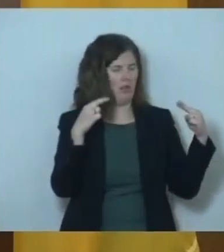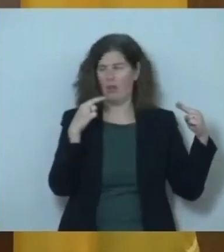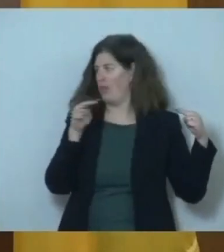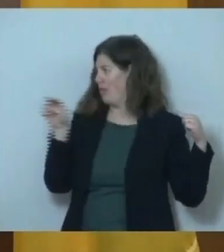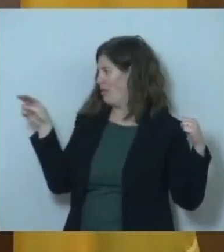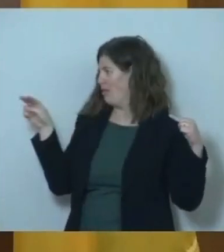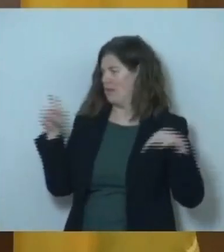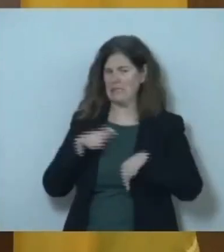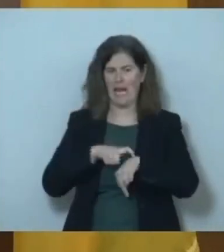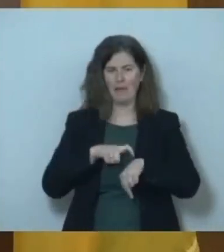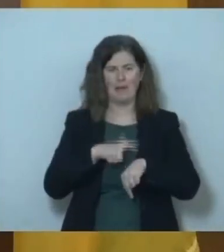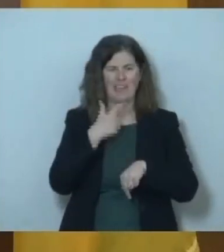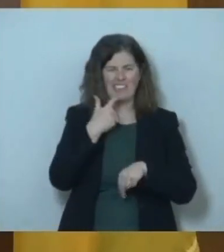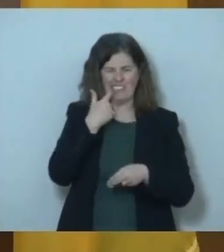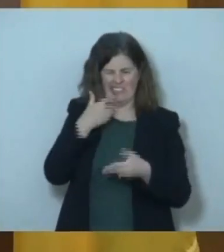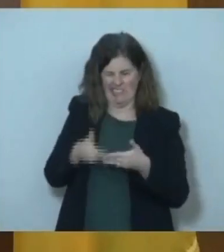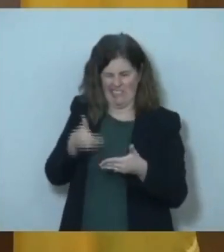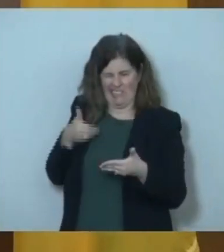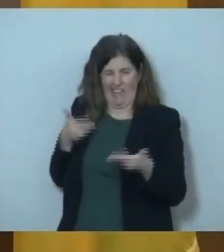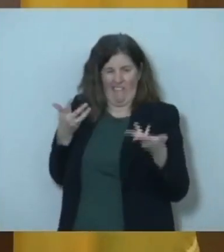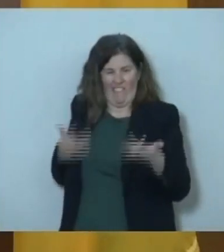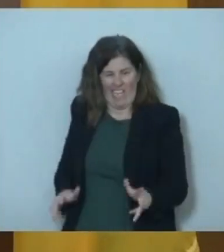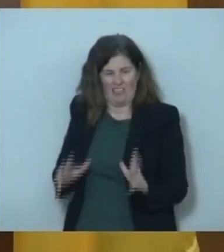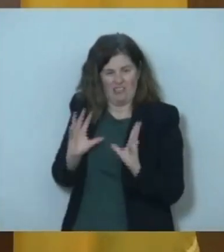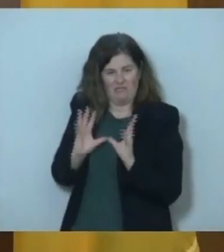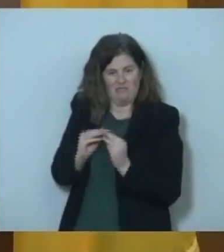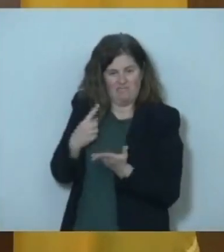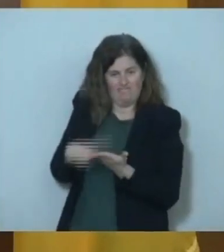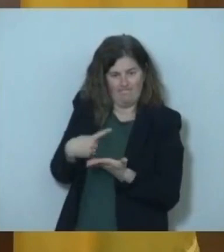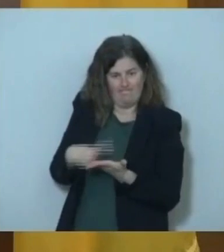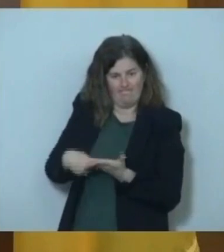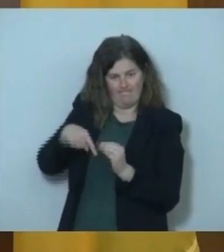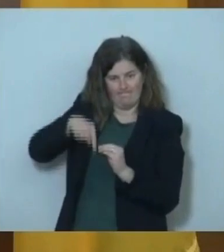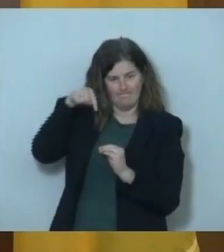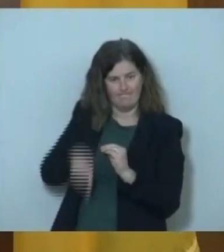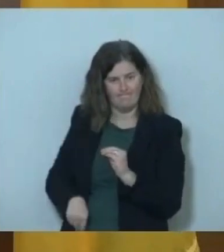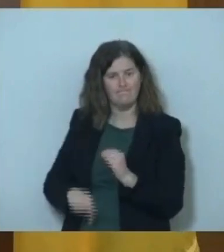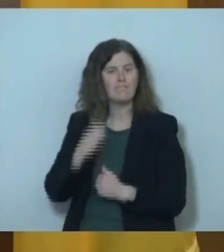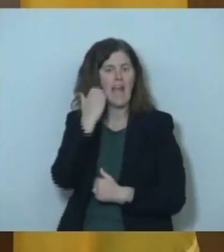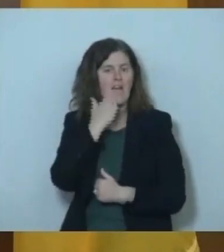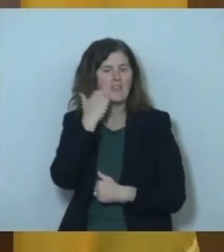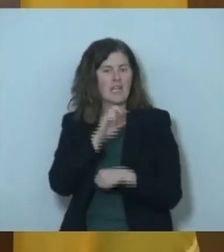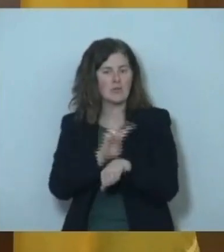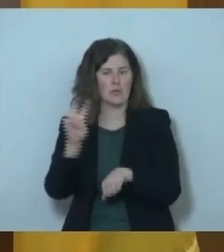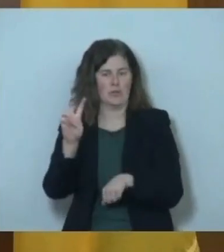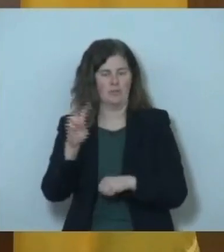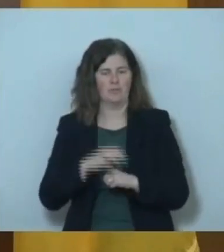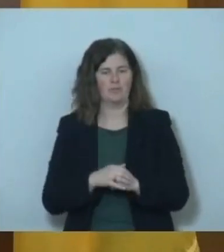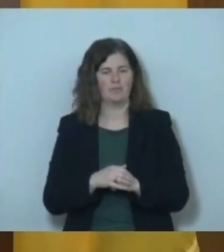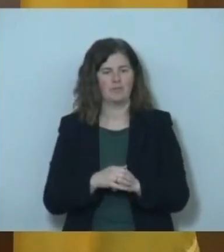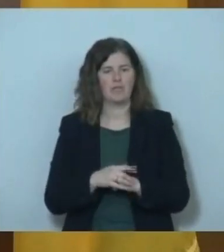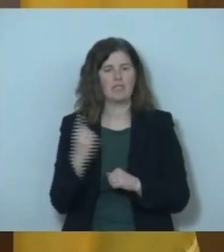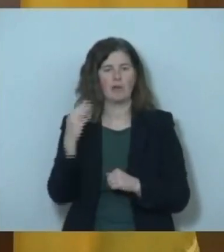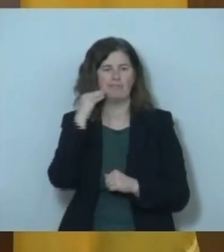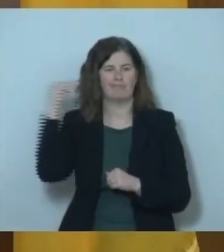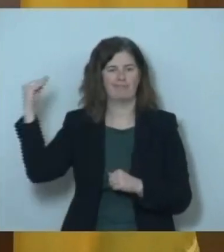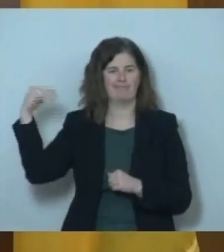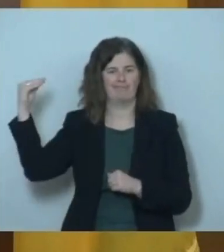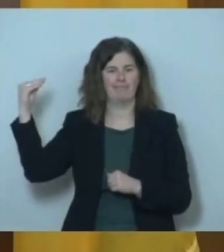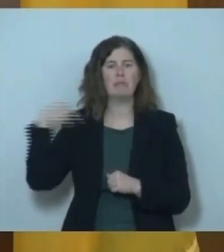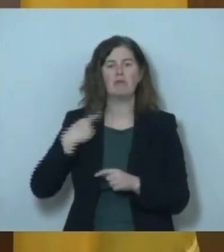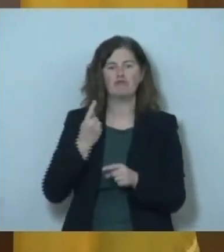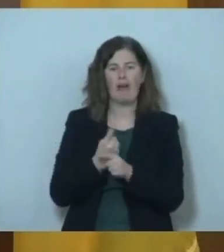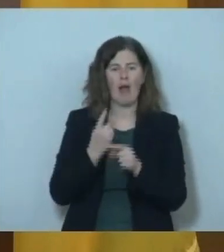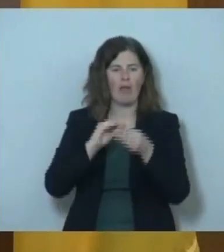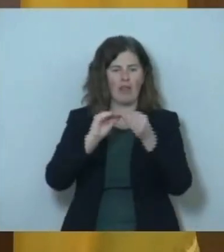because we've just finished or completed that level of work. And I got a nod that I was correct about that data